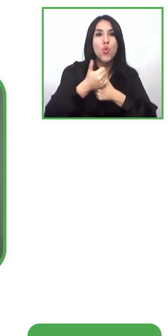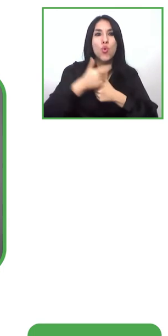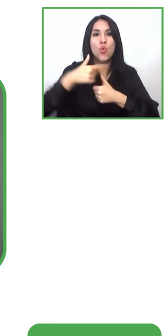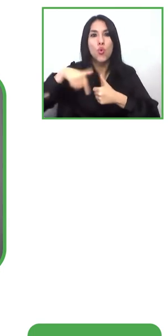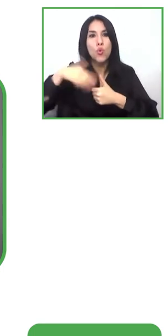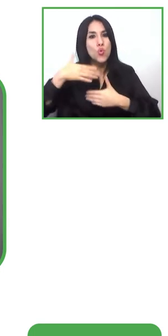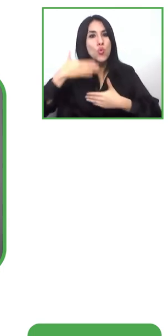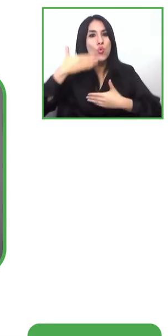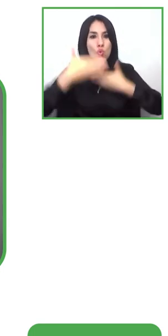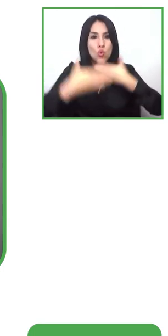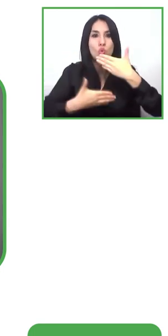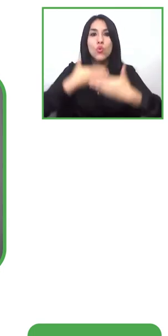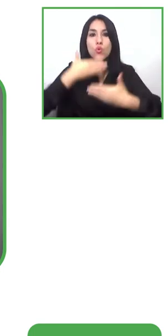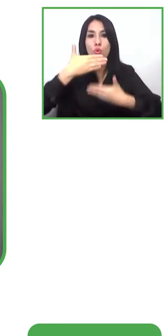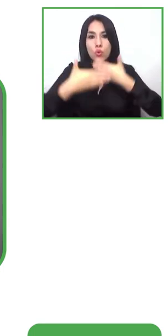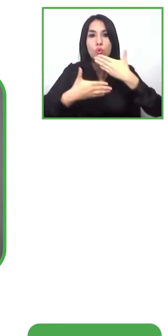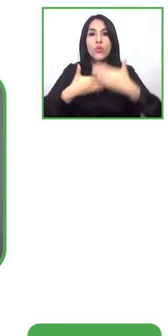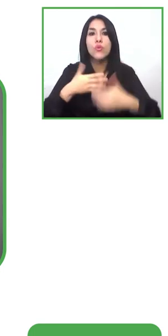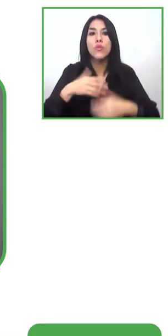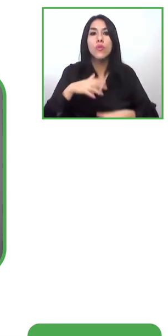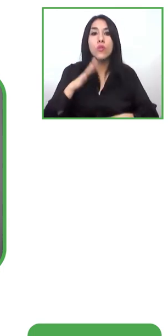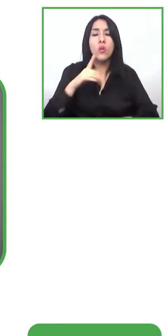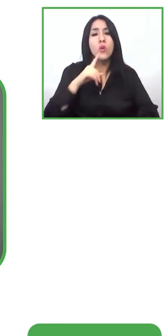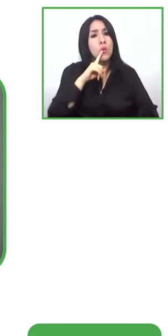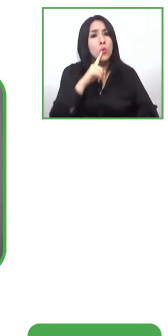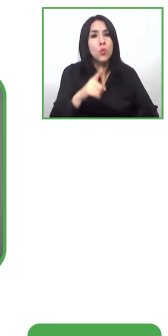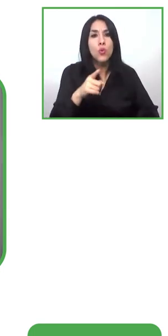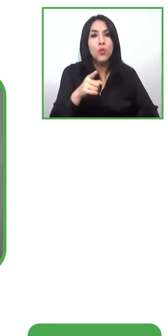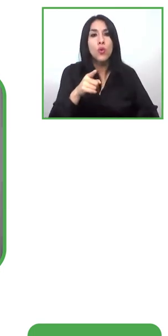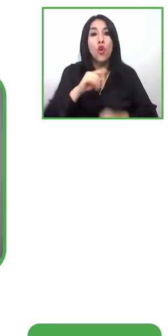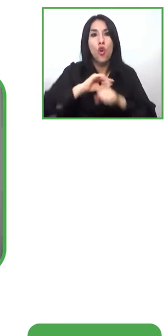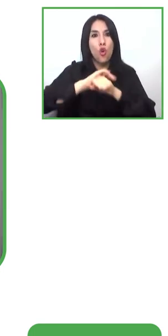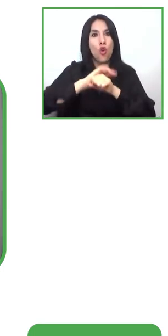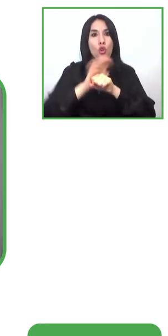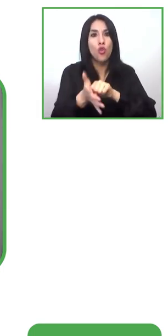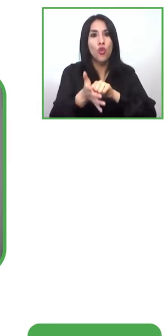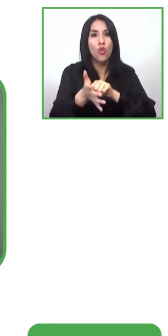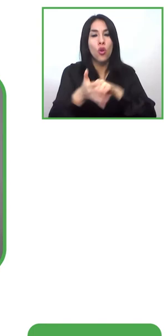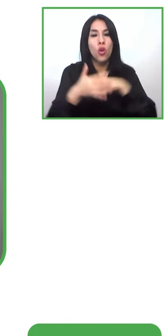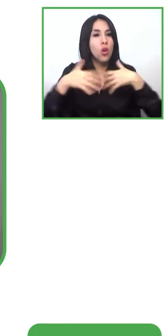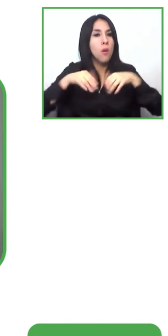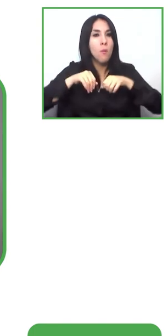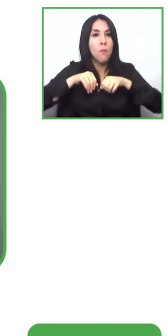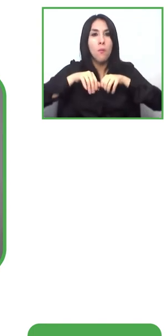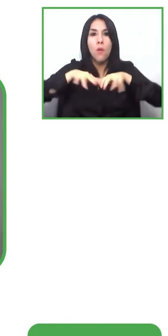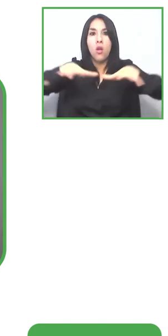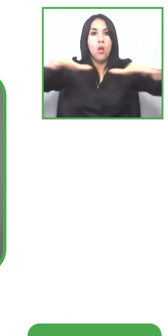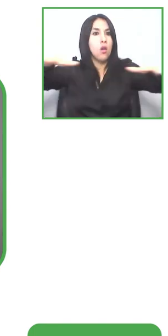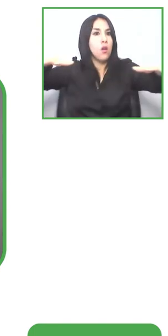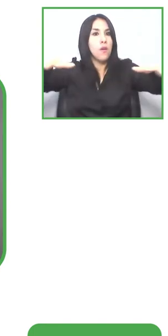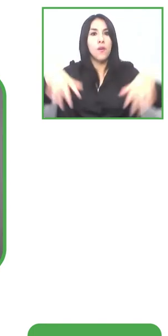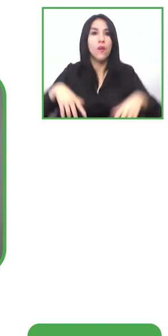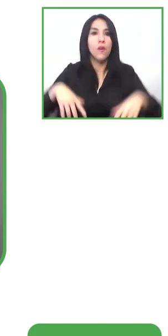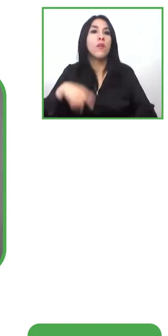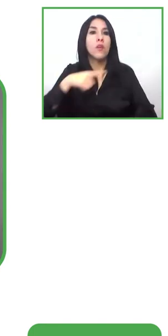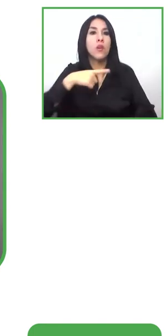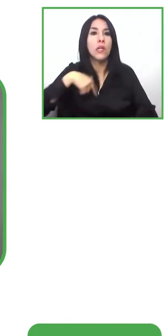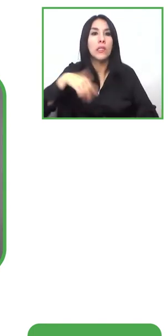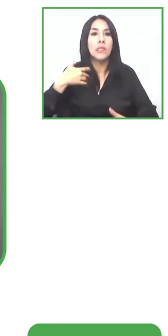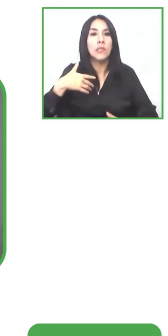recovered a part of the staff, but the situation